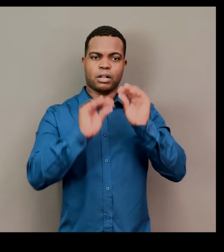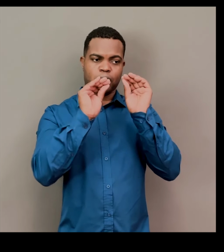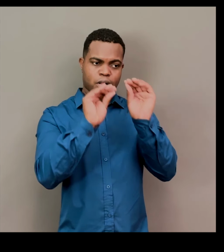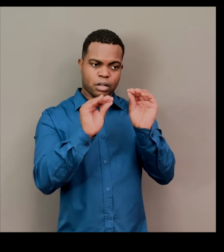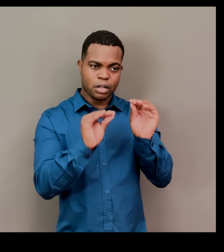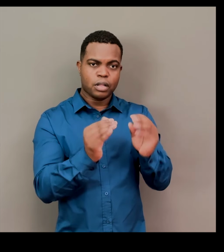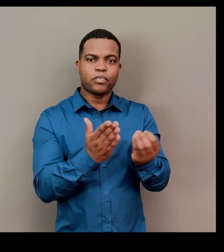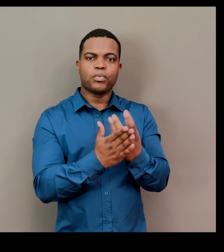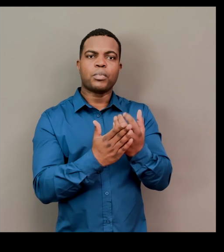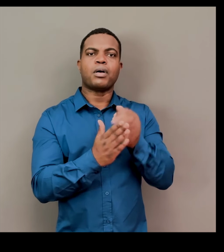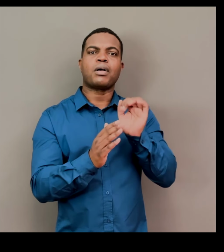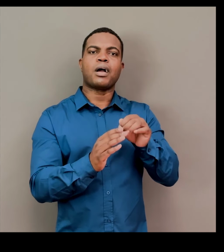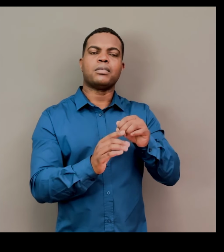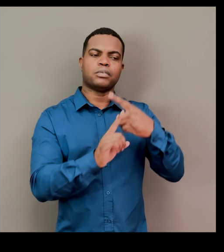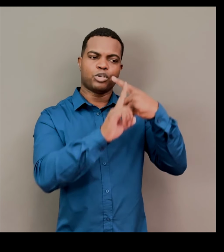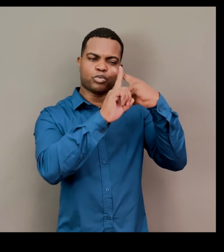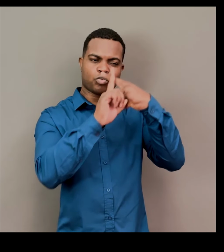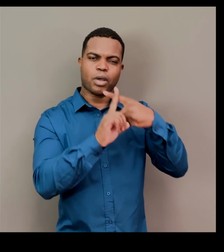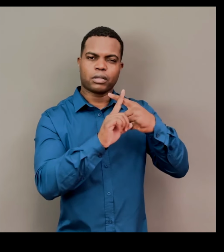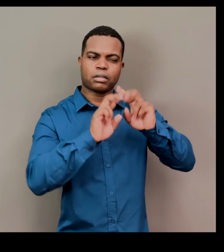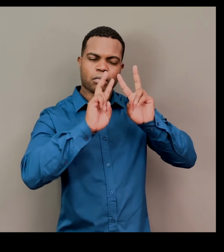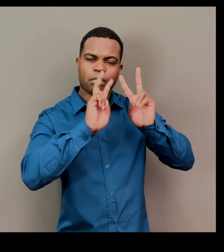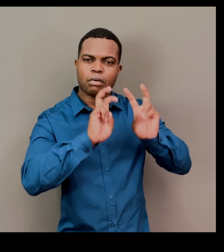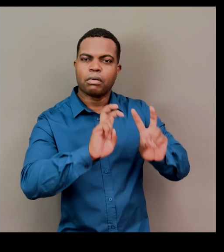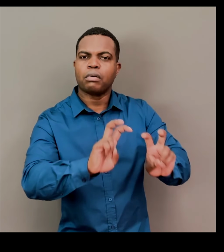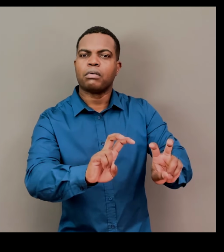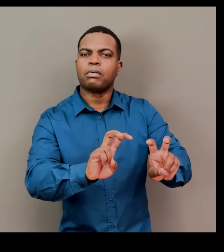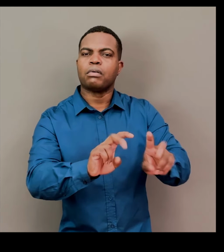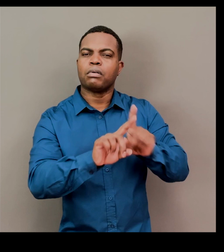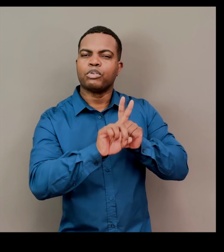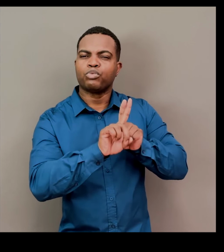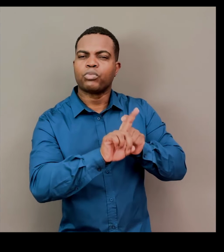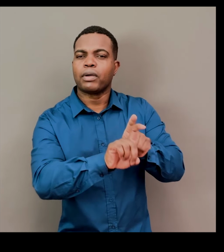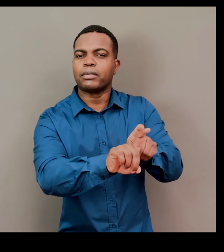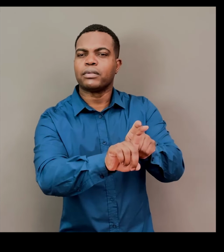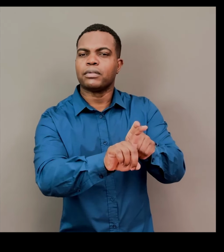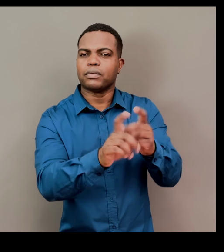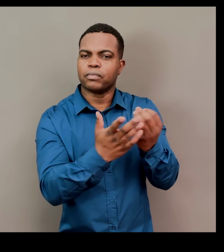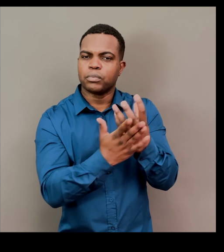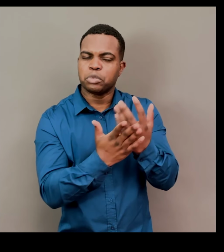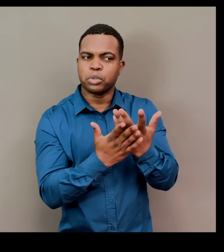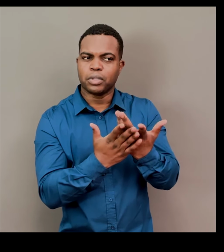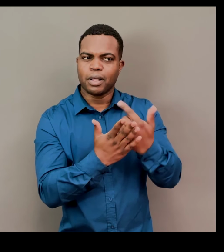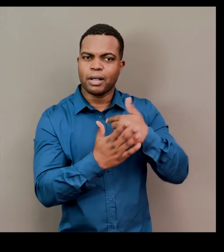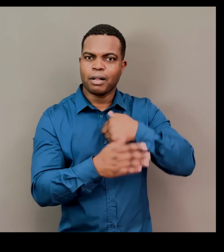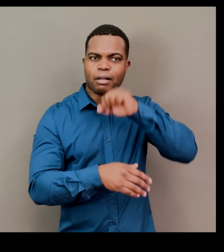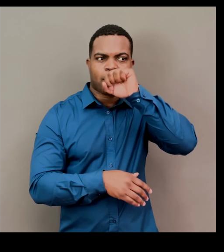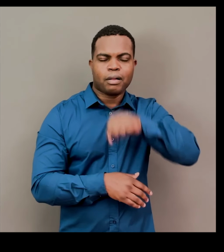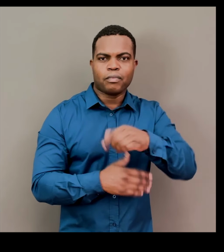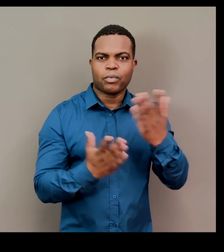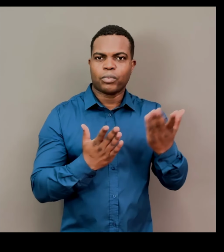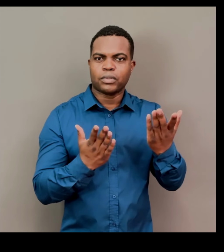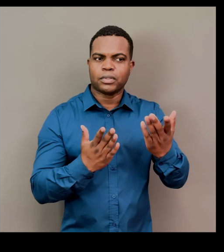online activities and gather information about their interests, behaviors, and